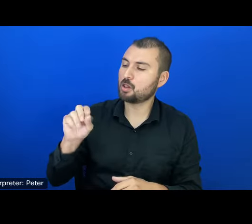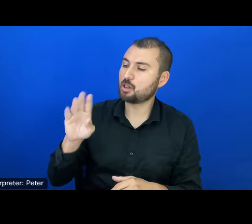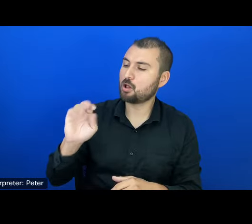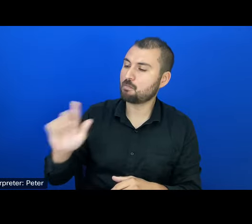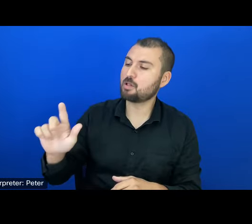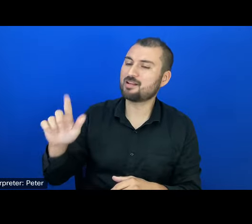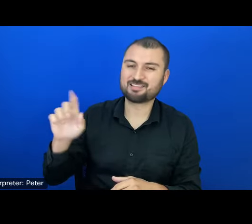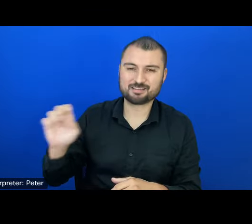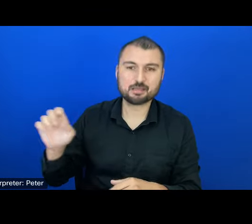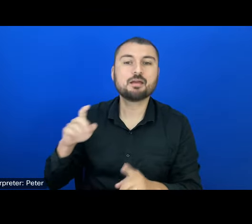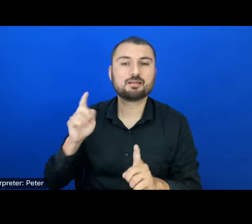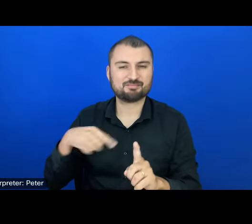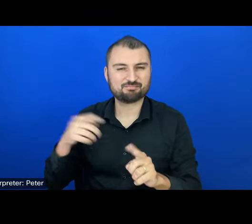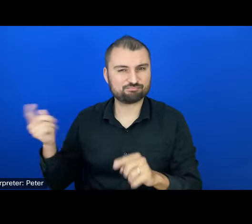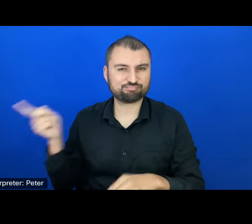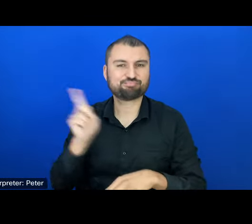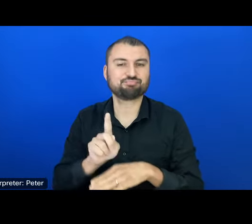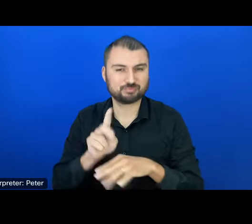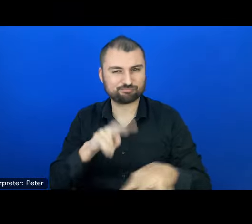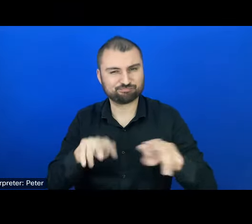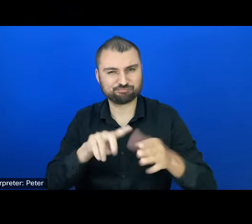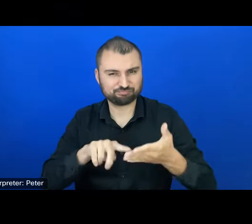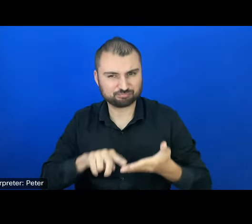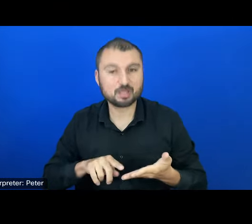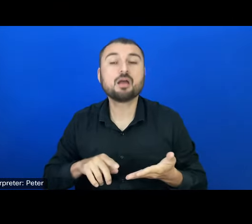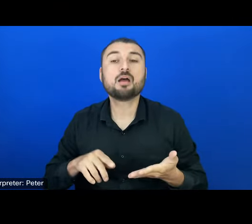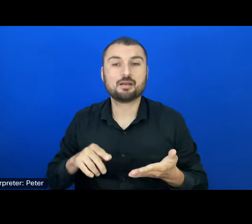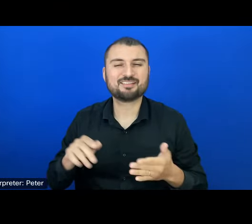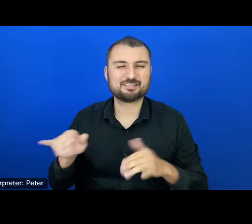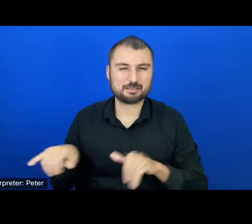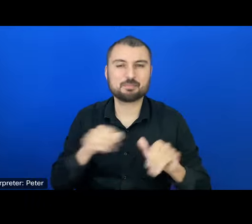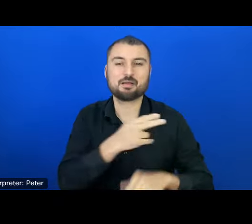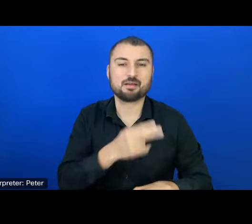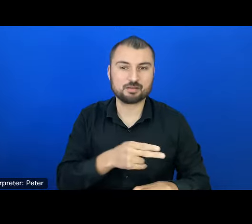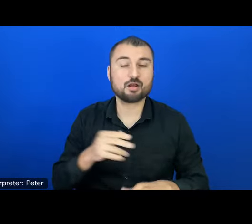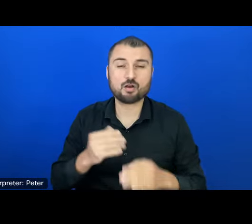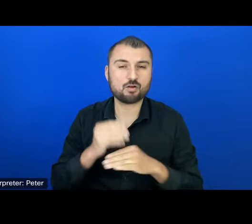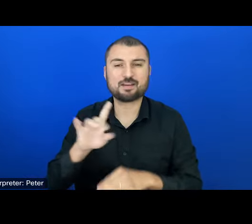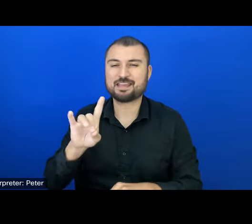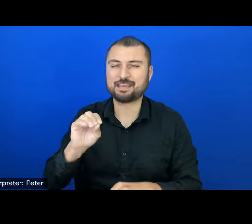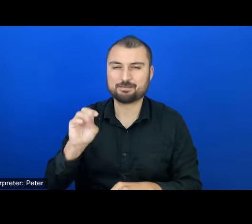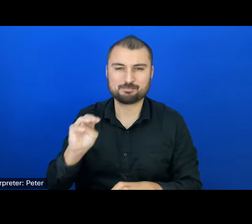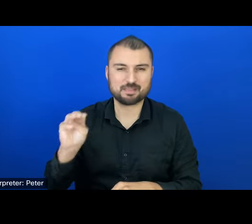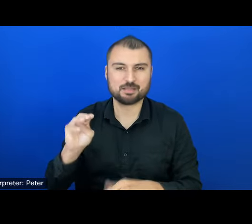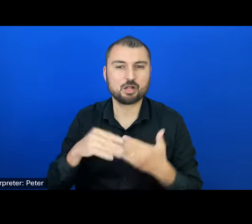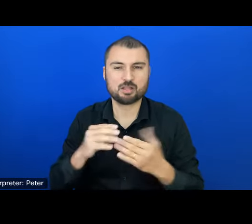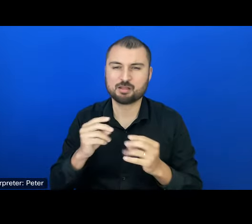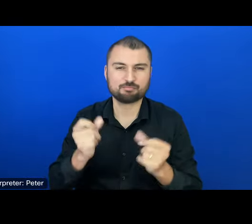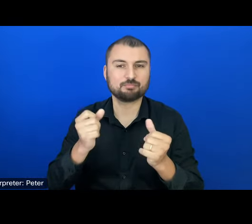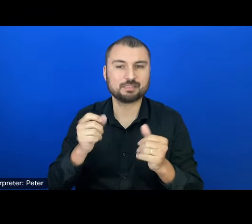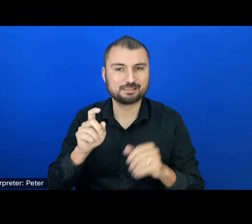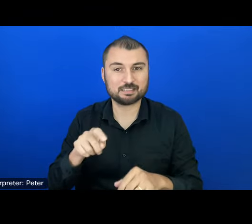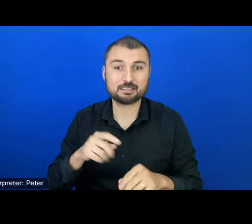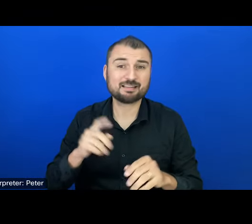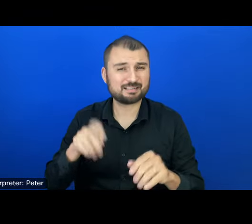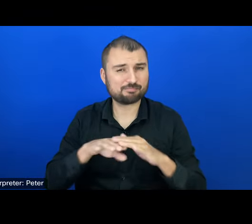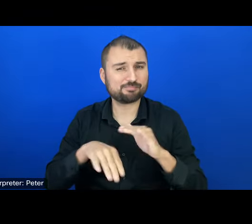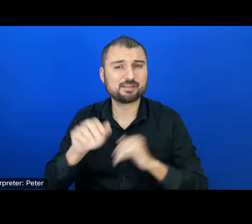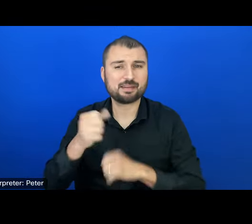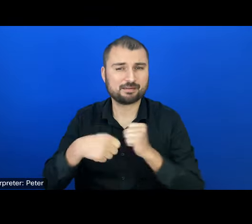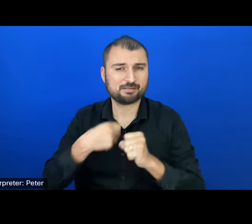this study. And specific to Hutchinson, they identified over $80 million in immediate needs that would not have to be addressed over a 10-year